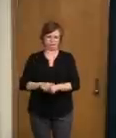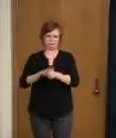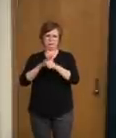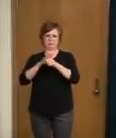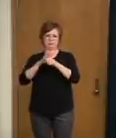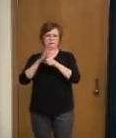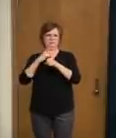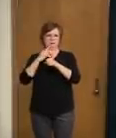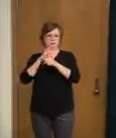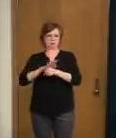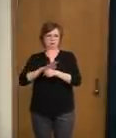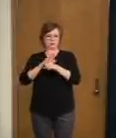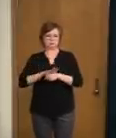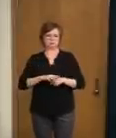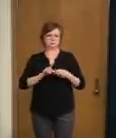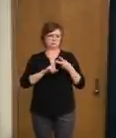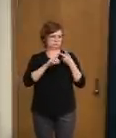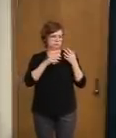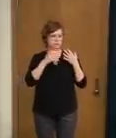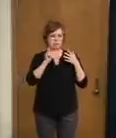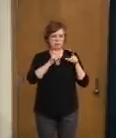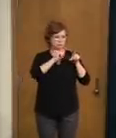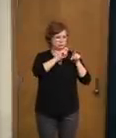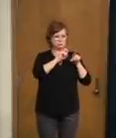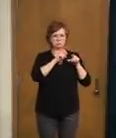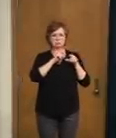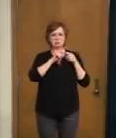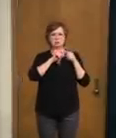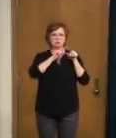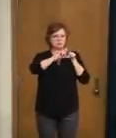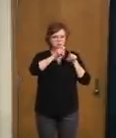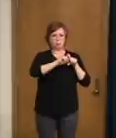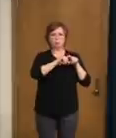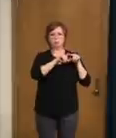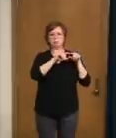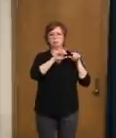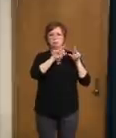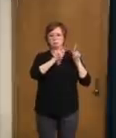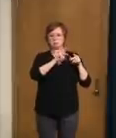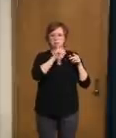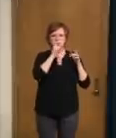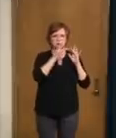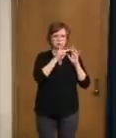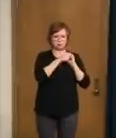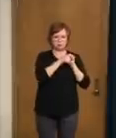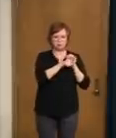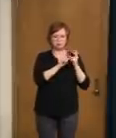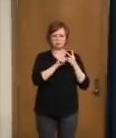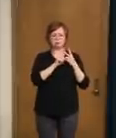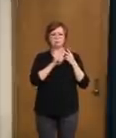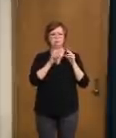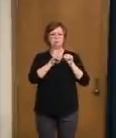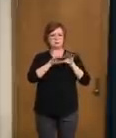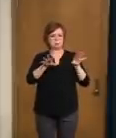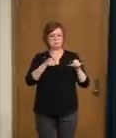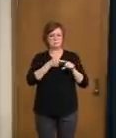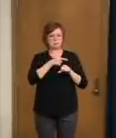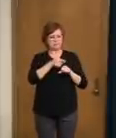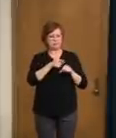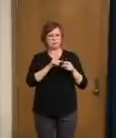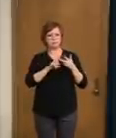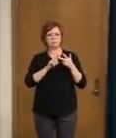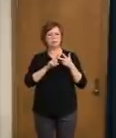tracing, outbreak investigations, and so on, but then also in our acute facilities